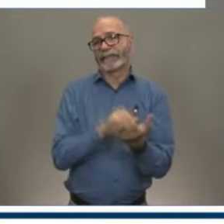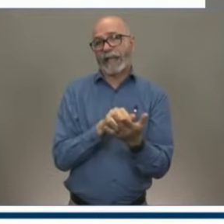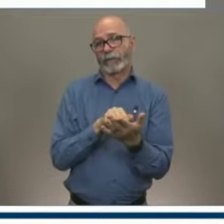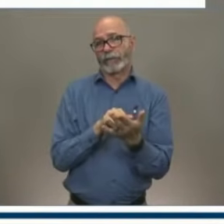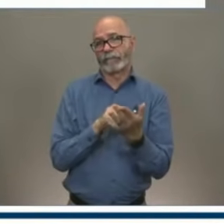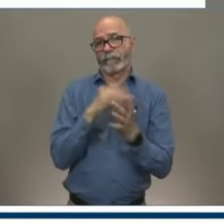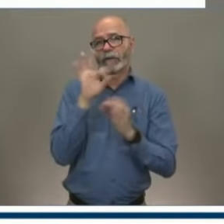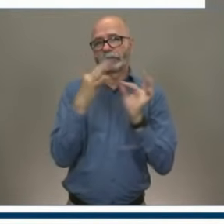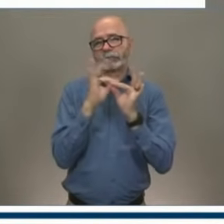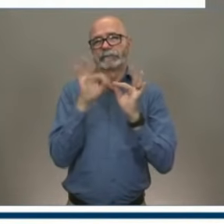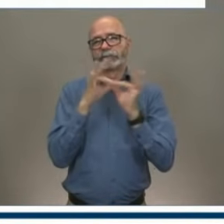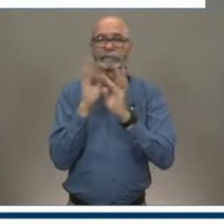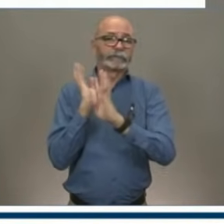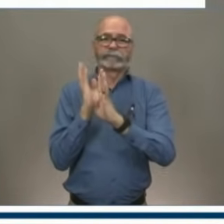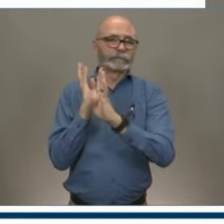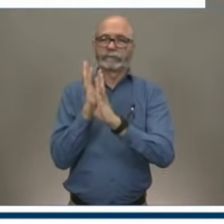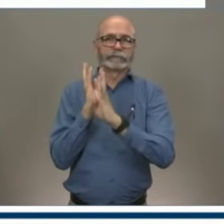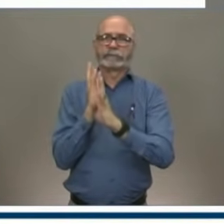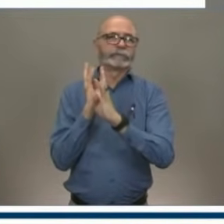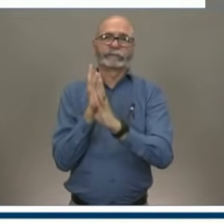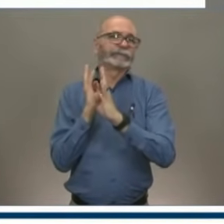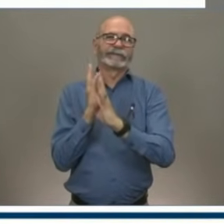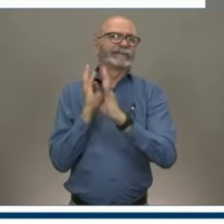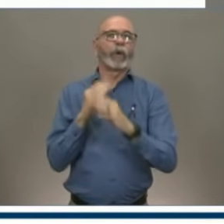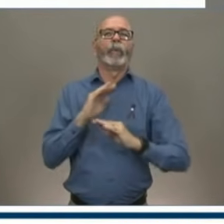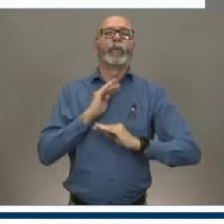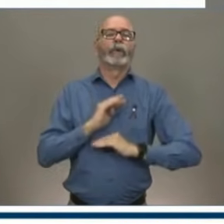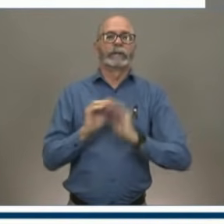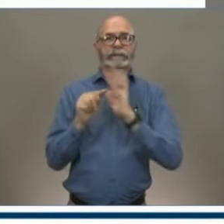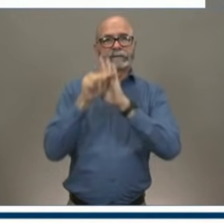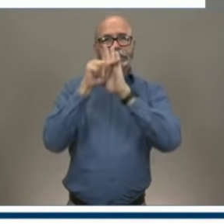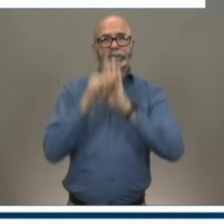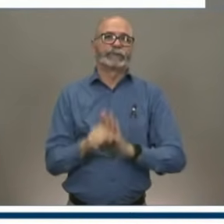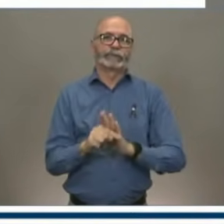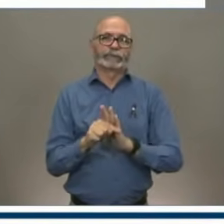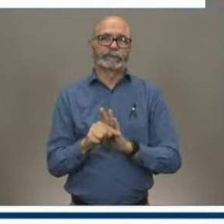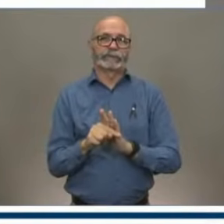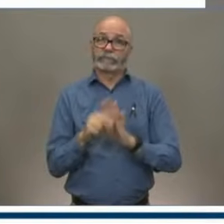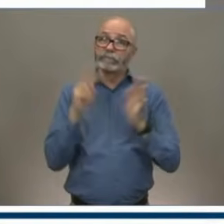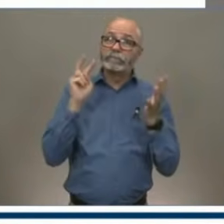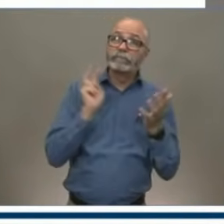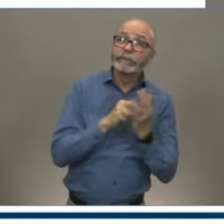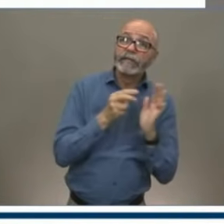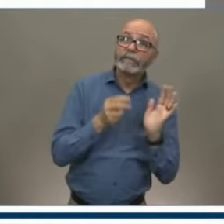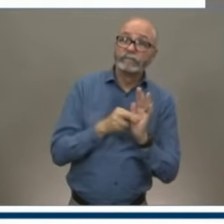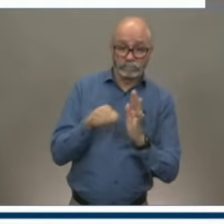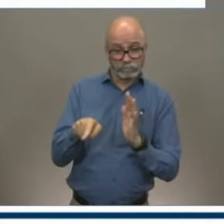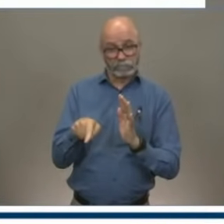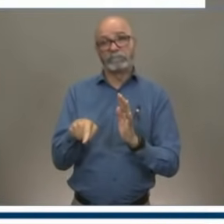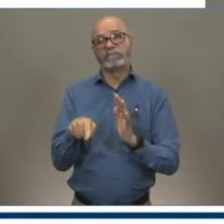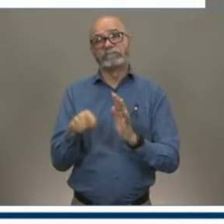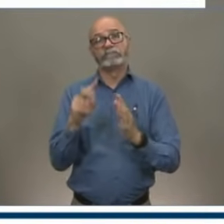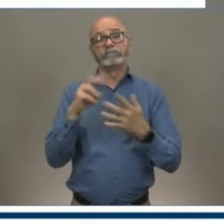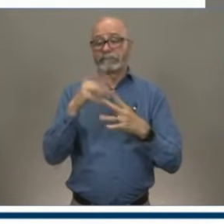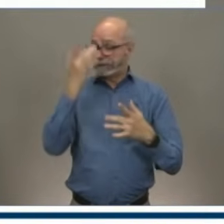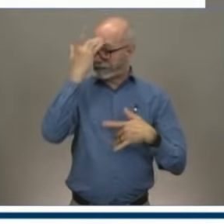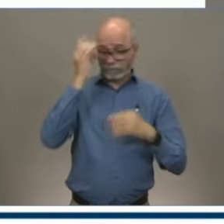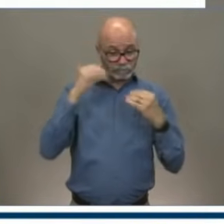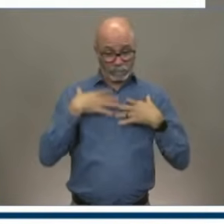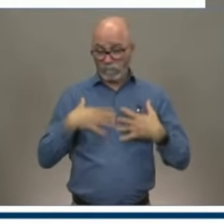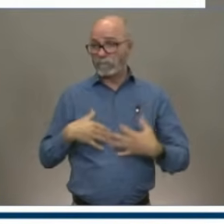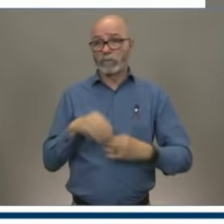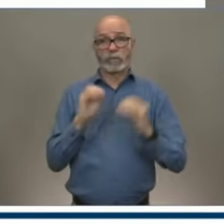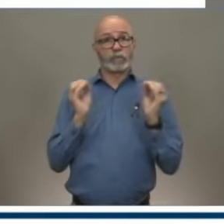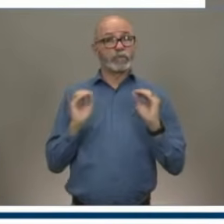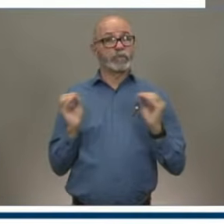vast majority of them had negative results. It's showing that this type of asymptomatic testing is an important